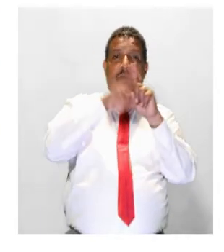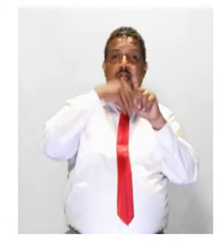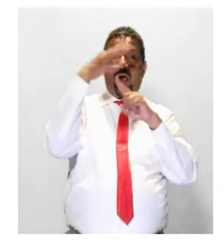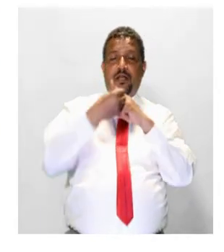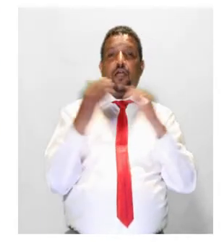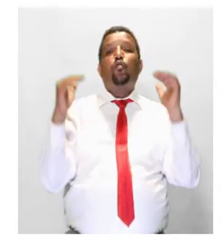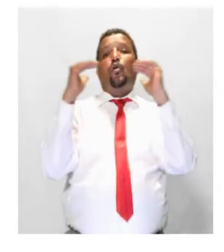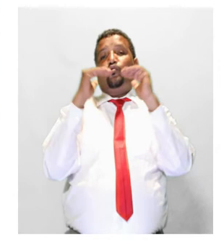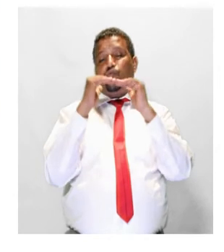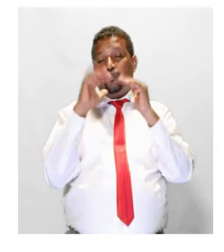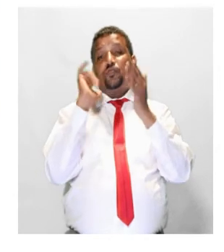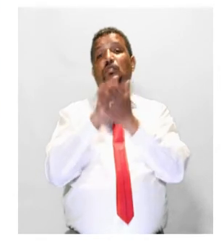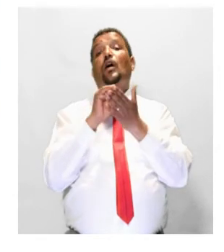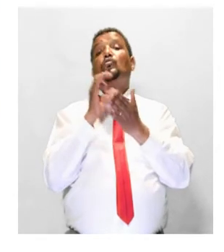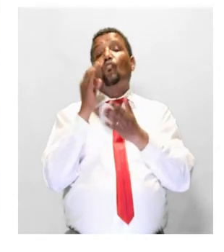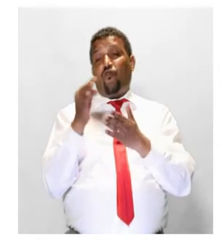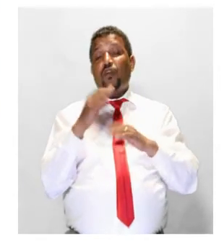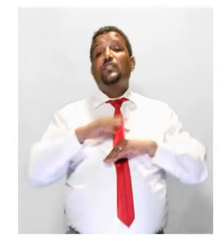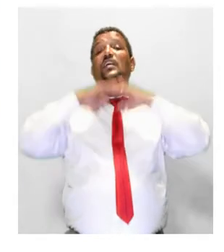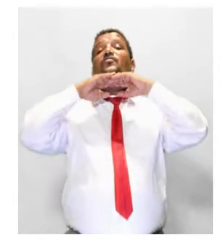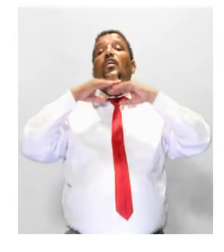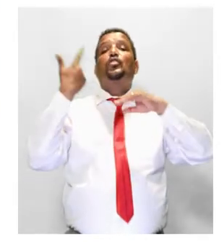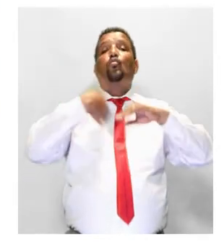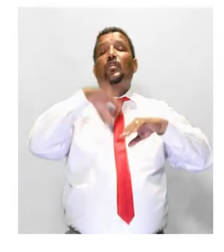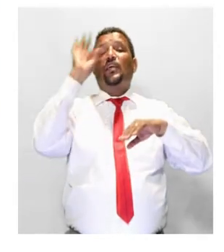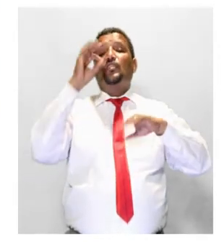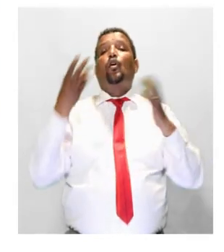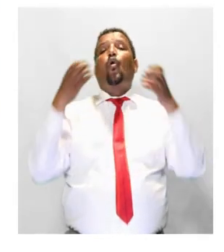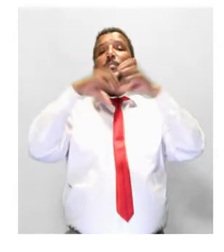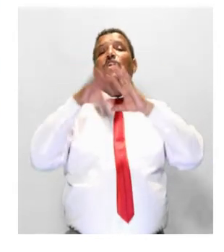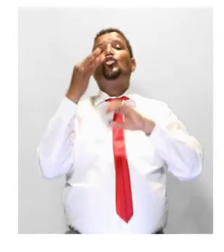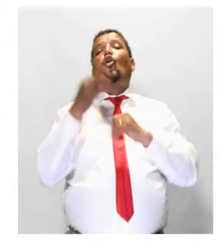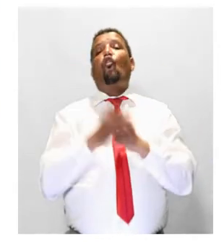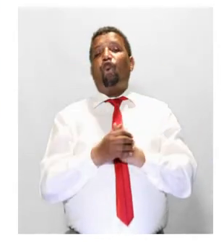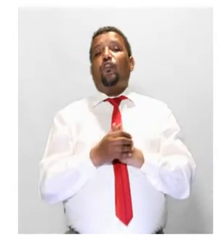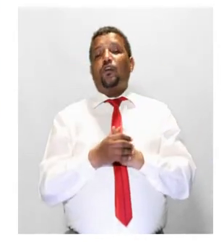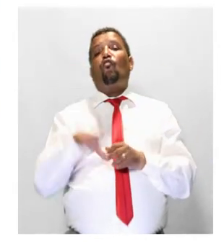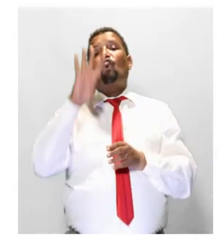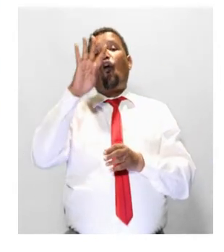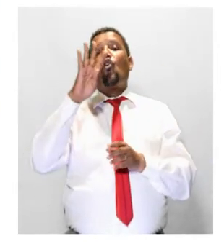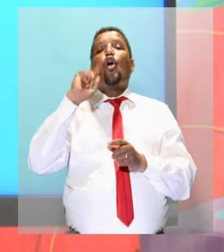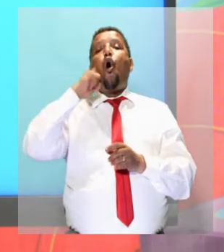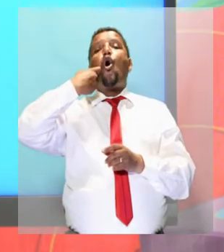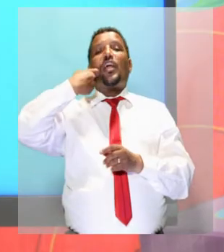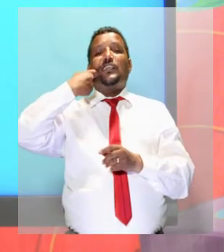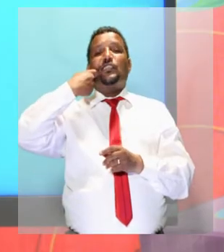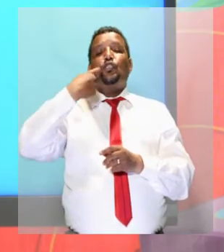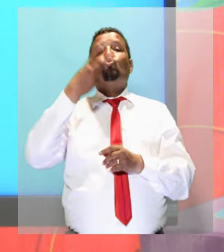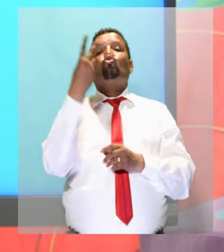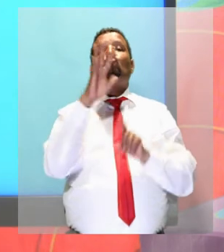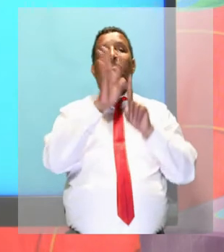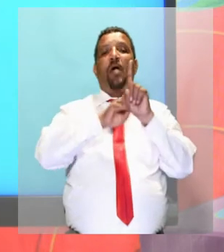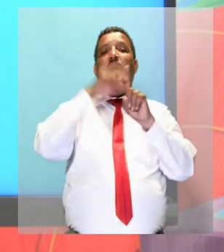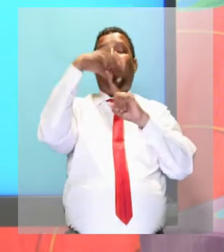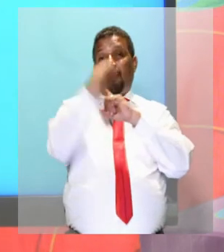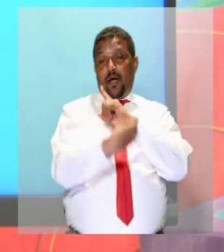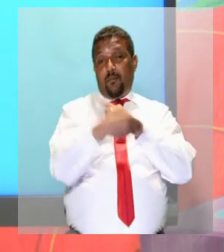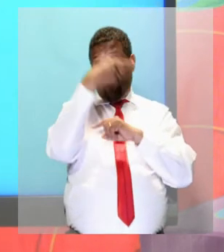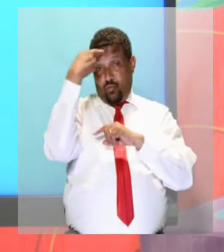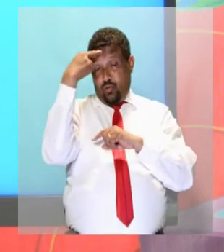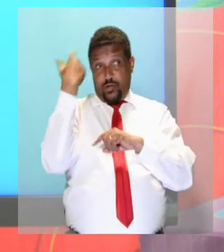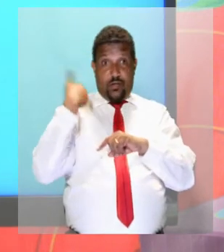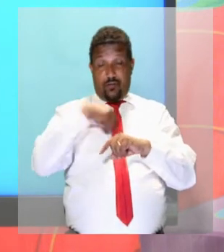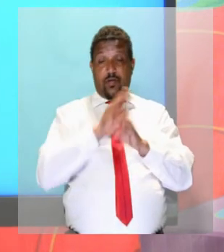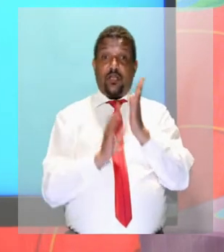is equal to that of the satisfaction that we get from the combination of 4 orange and 2 banana. Because as